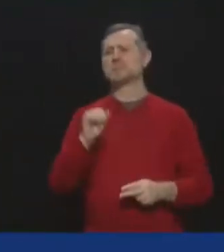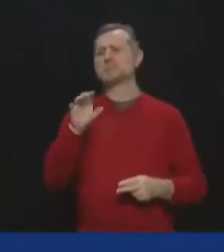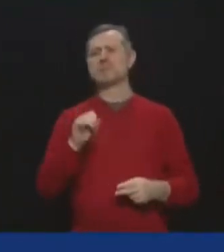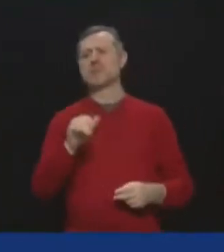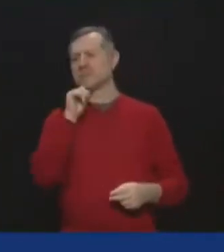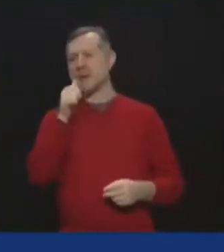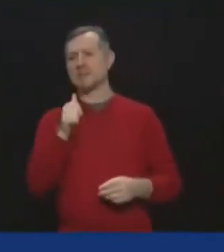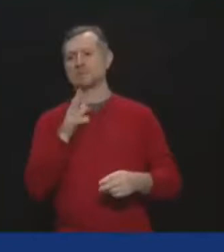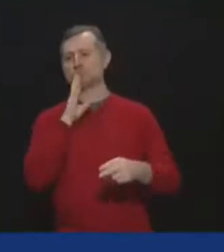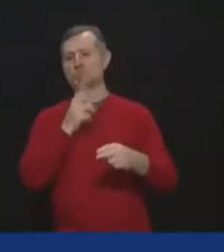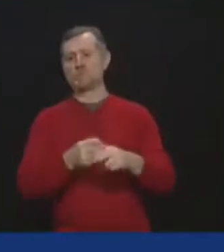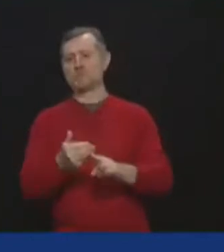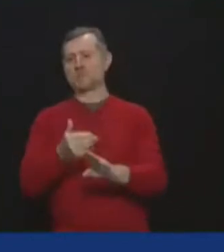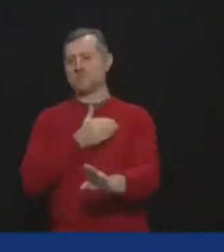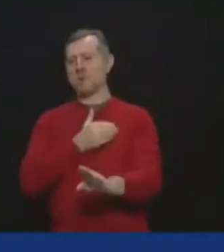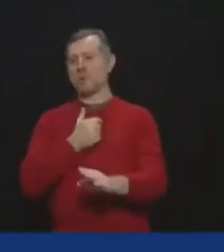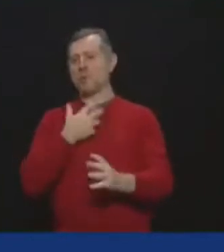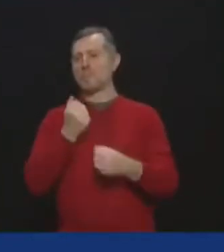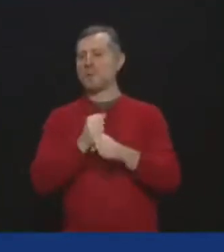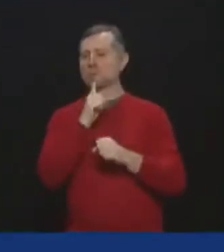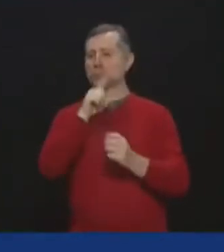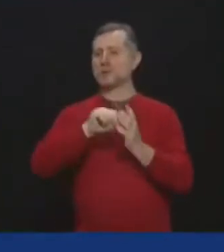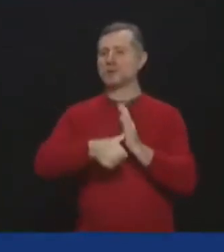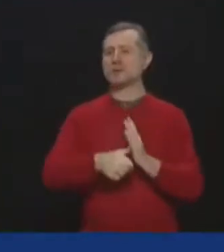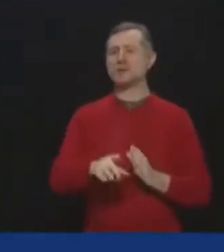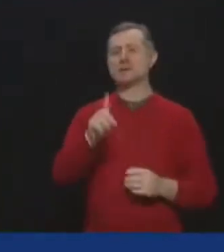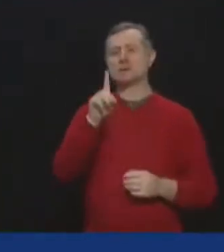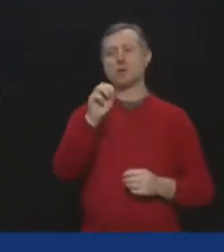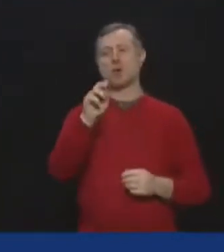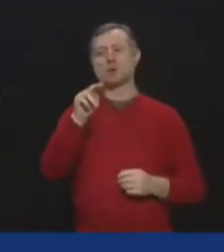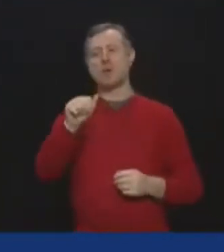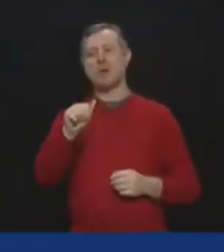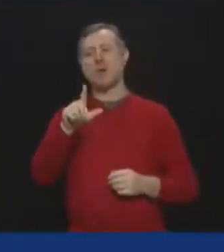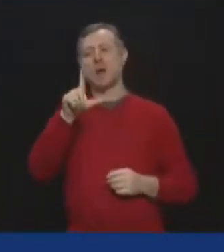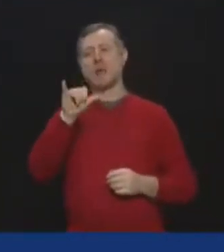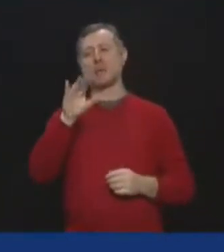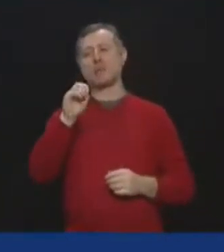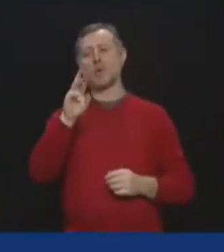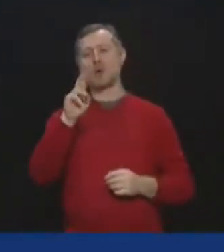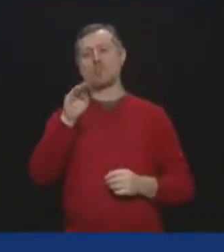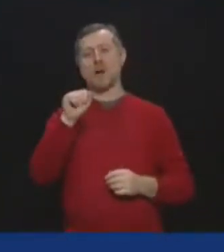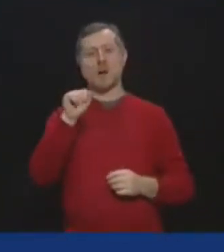really part and key to this fight. Donna Lieberman from the NICLU,